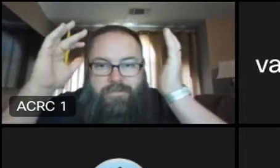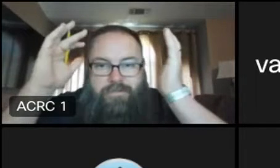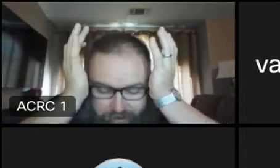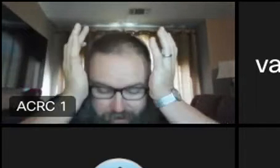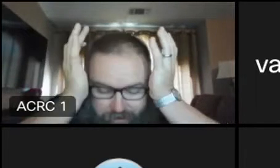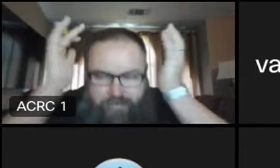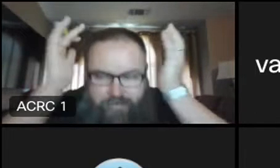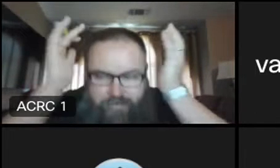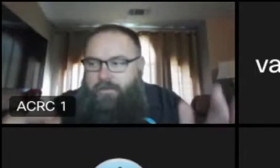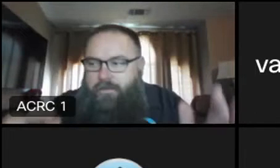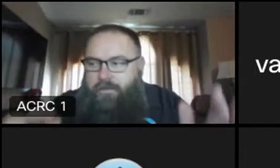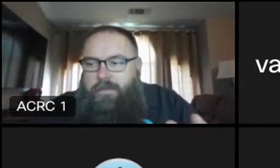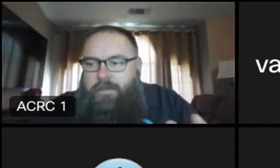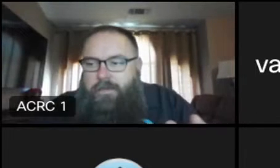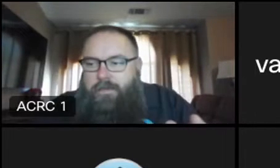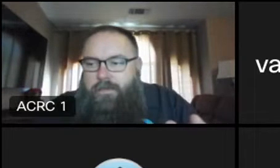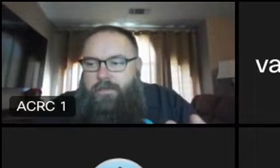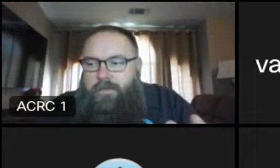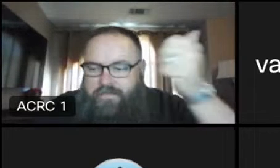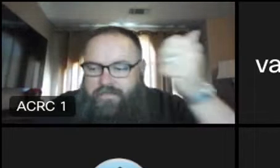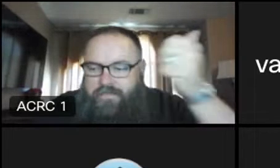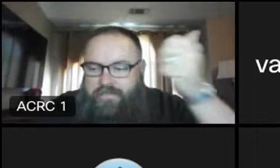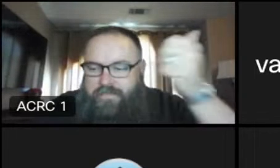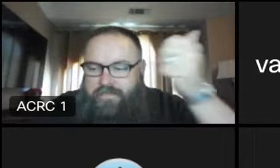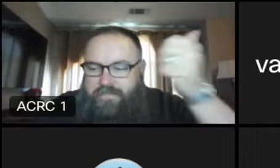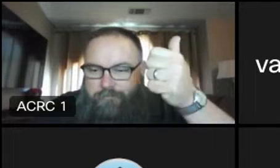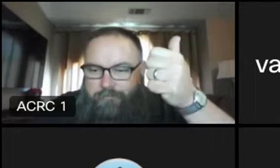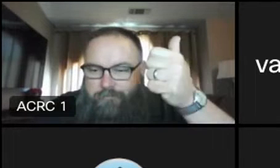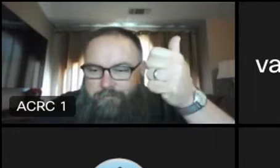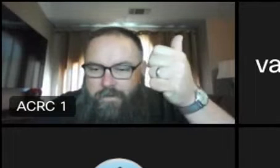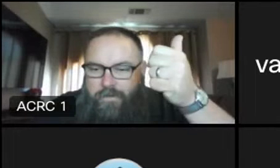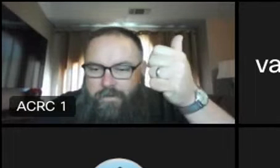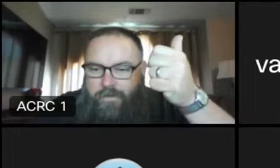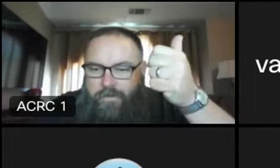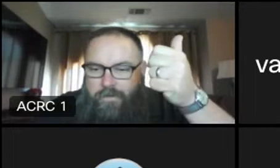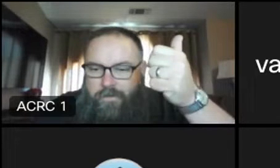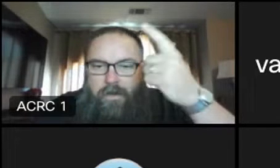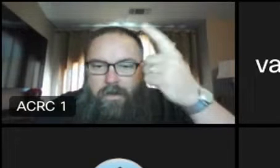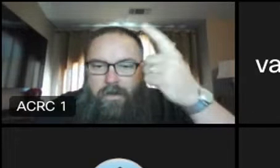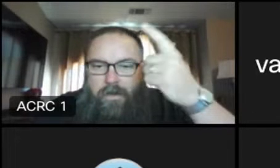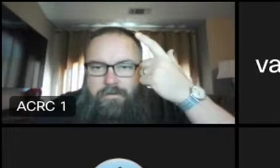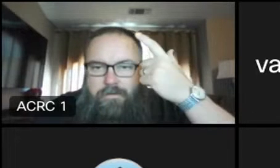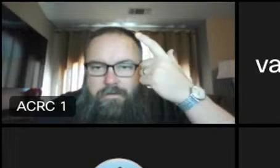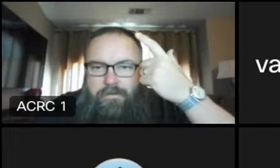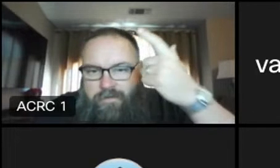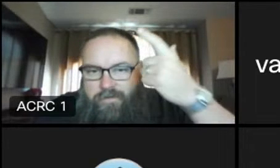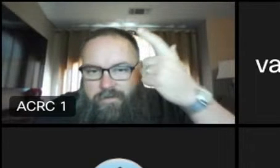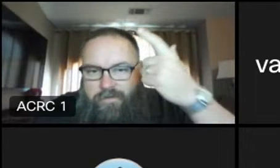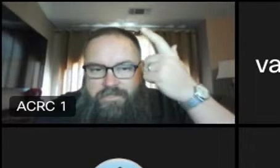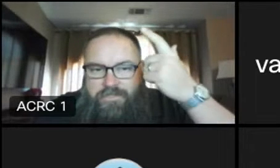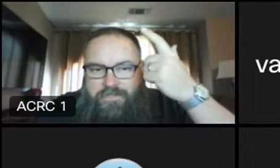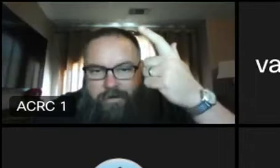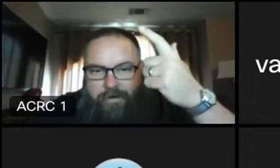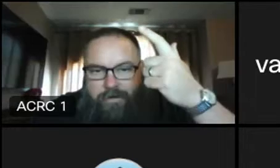services and the revenue that's come in from that, the decreased costs that have been faced